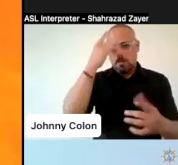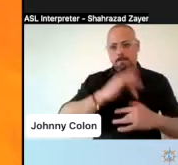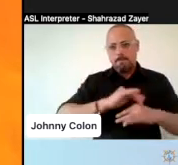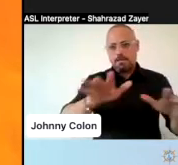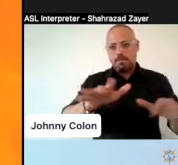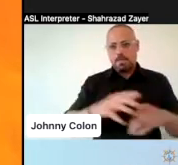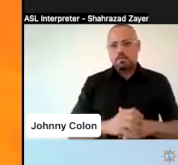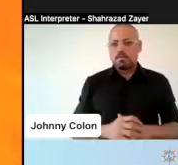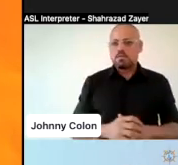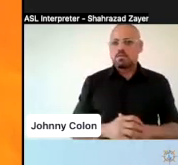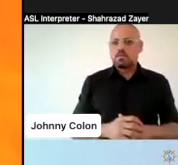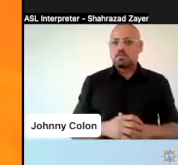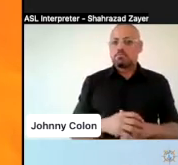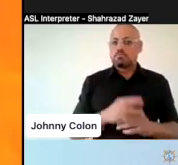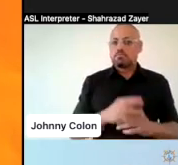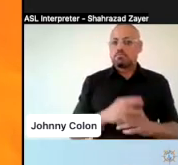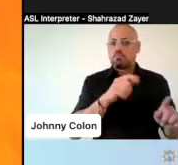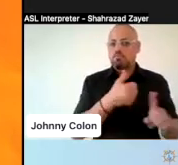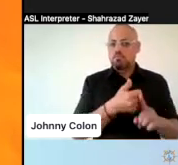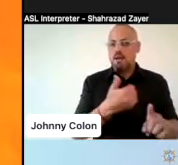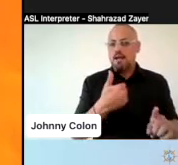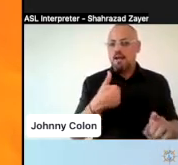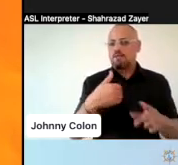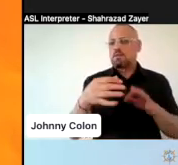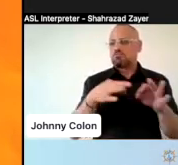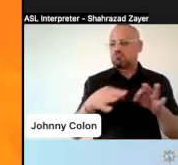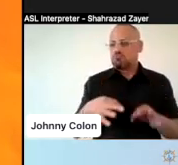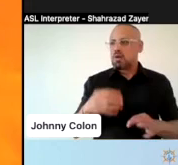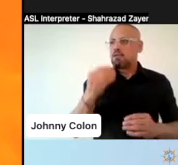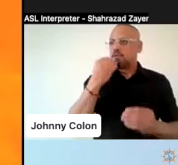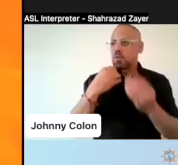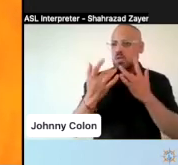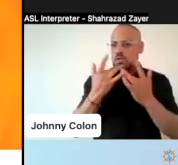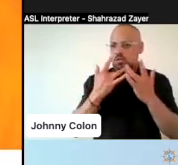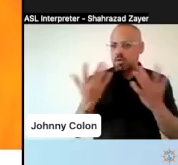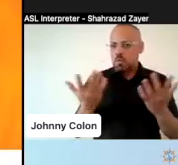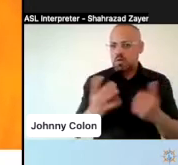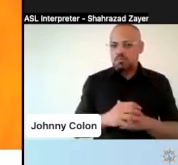And in the report, we describe food insecurity at the outset.